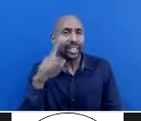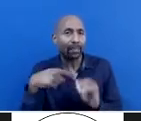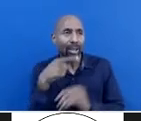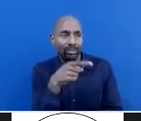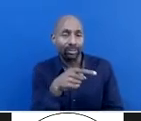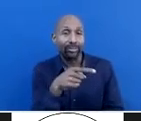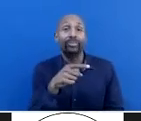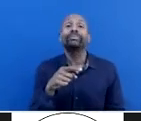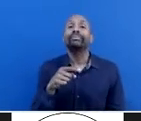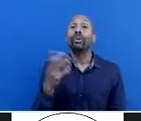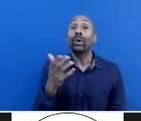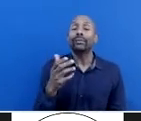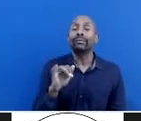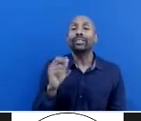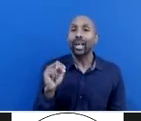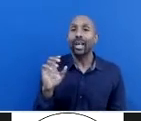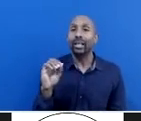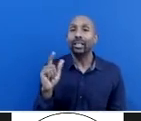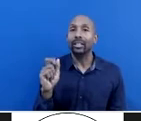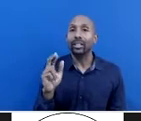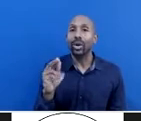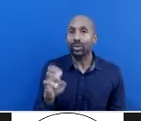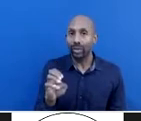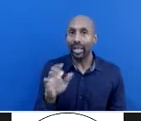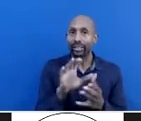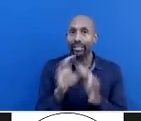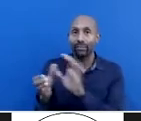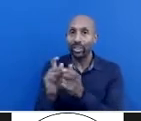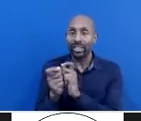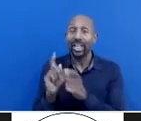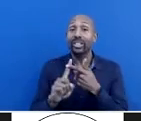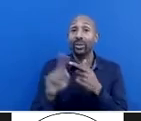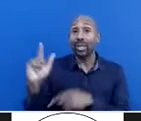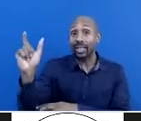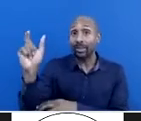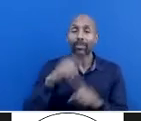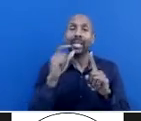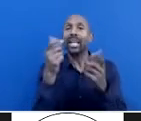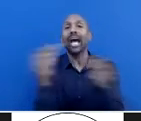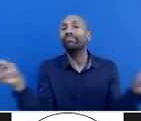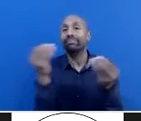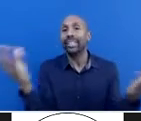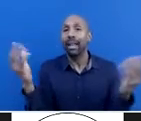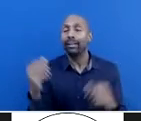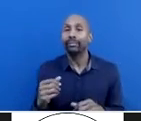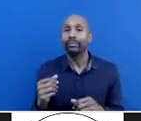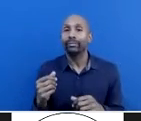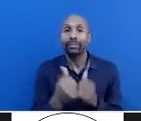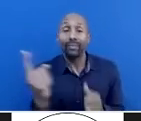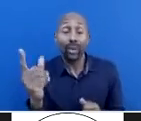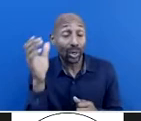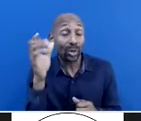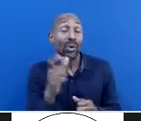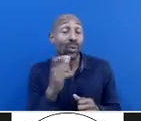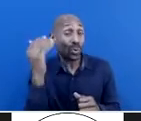public about his Muslim identity. Everyone that knows anything about that album will tell you that the